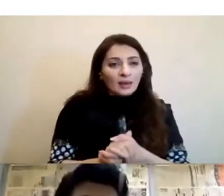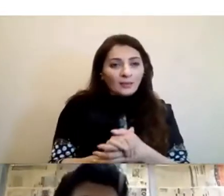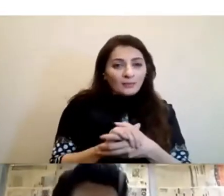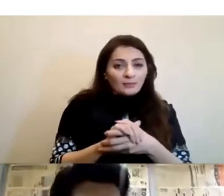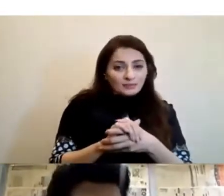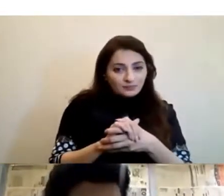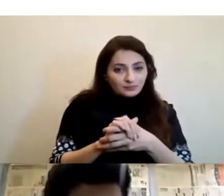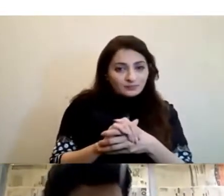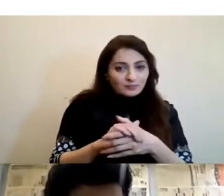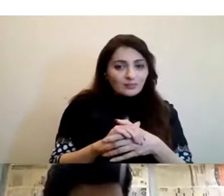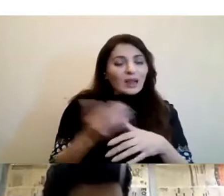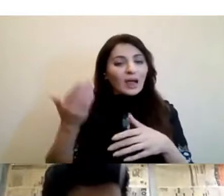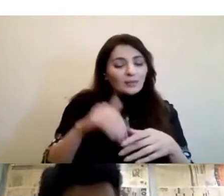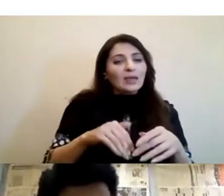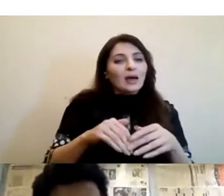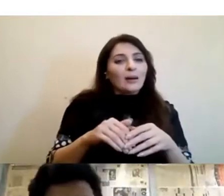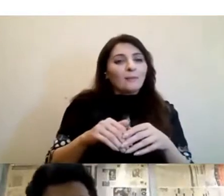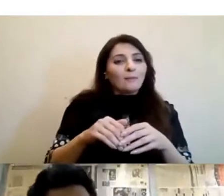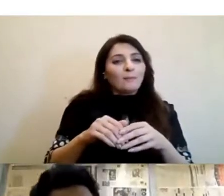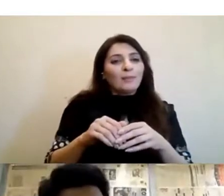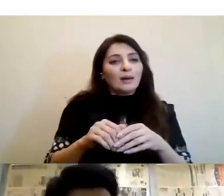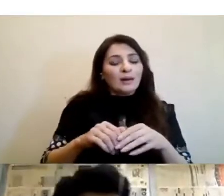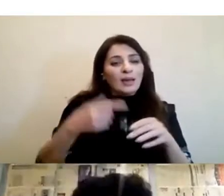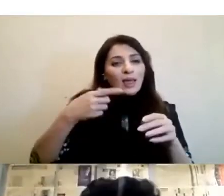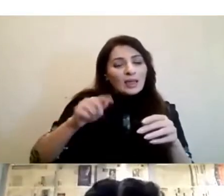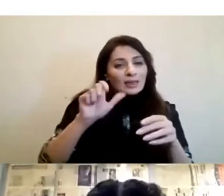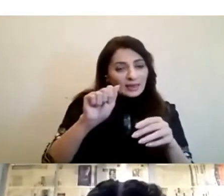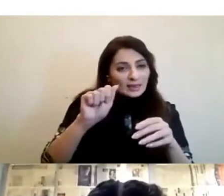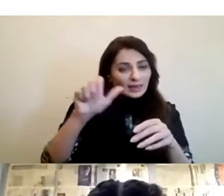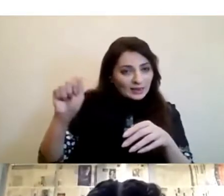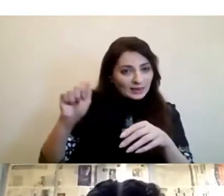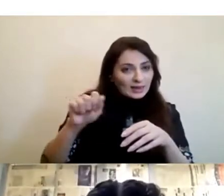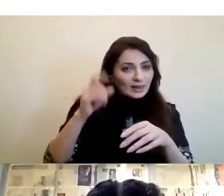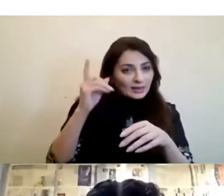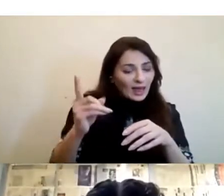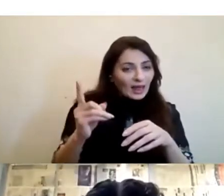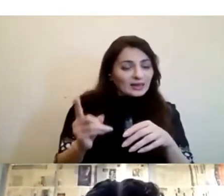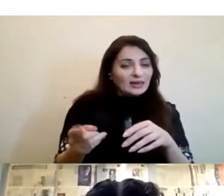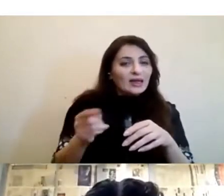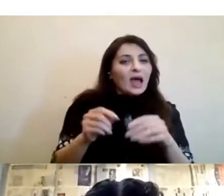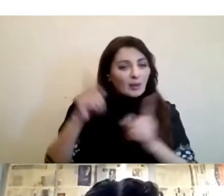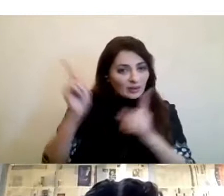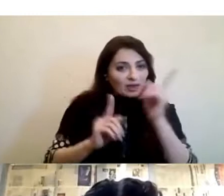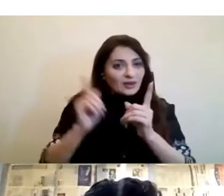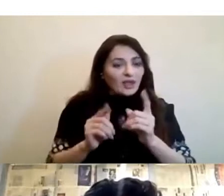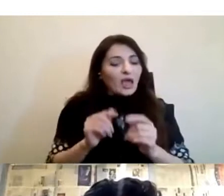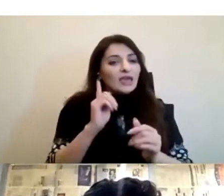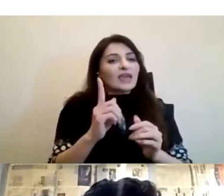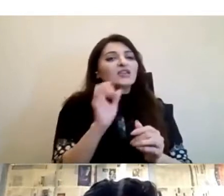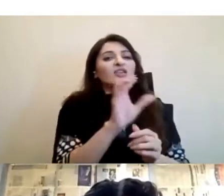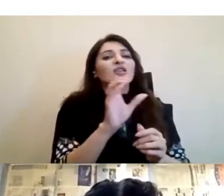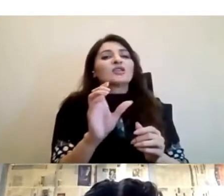and we're celebrating GAD 2022. What is the one thing you want to see the industry